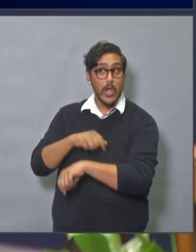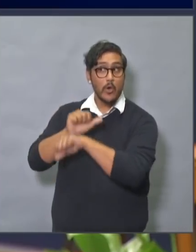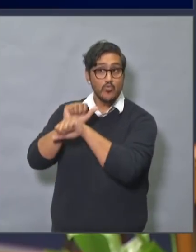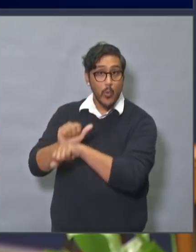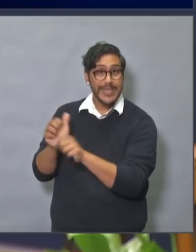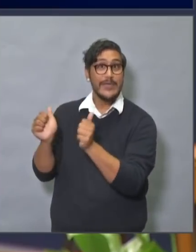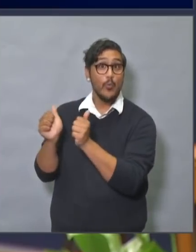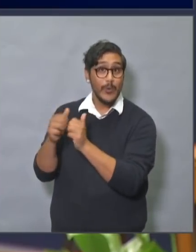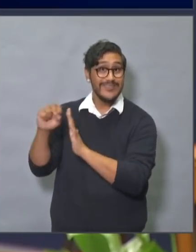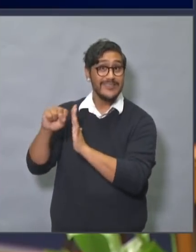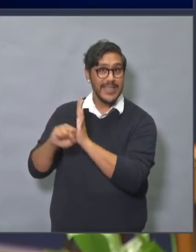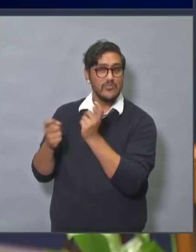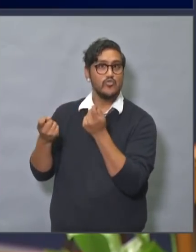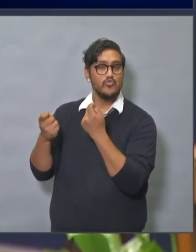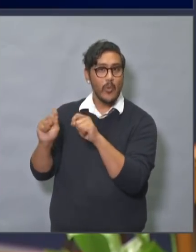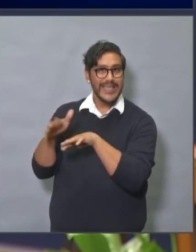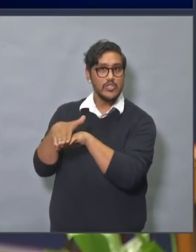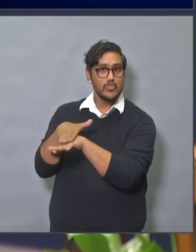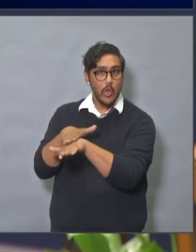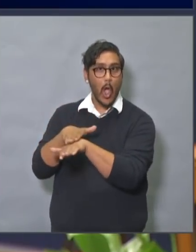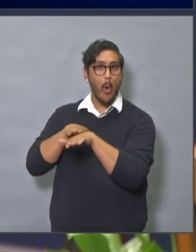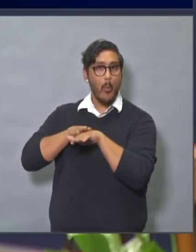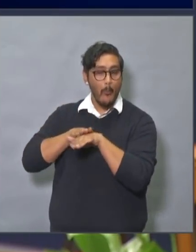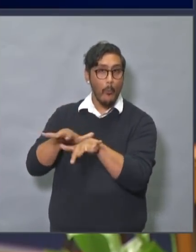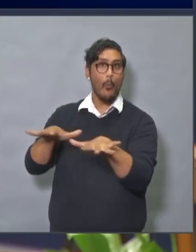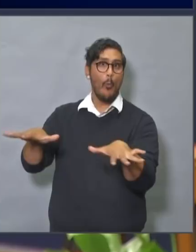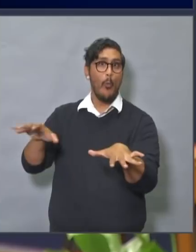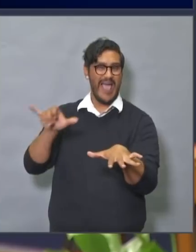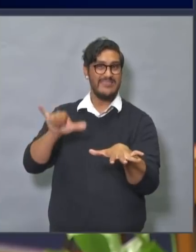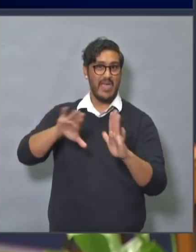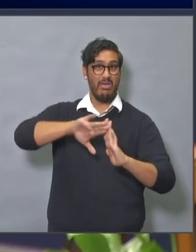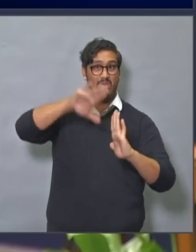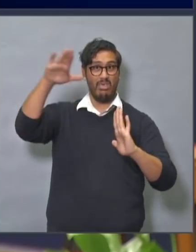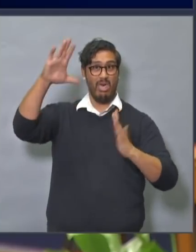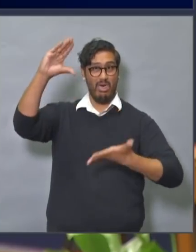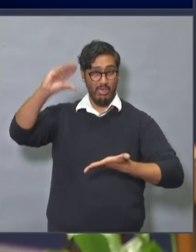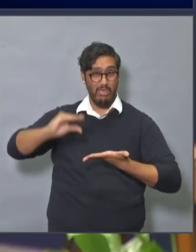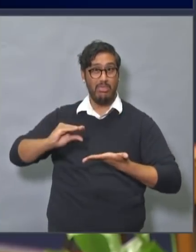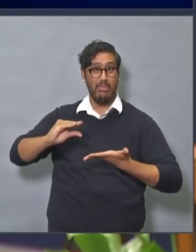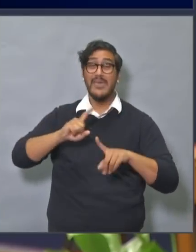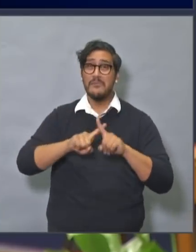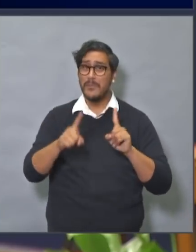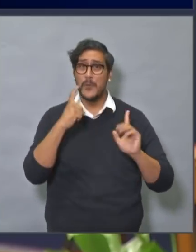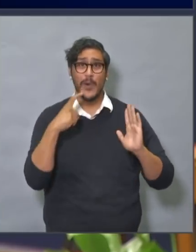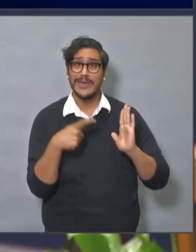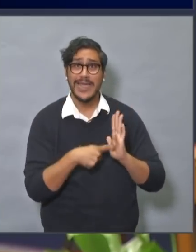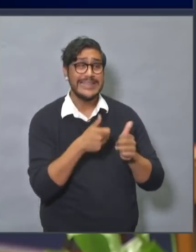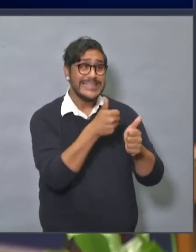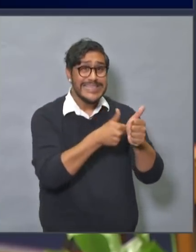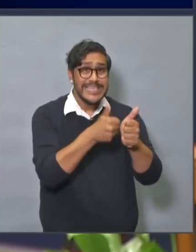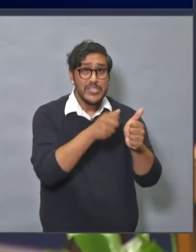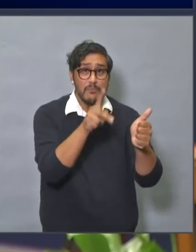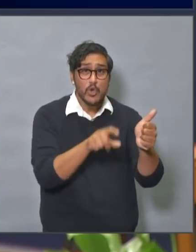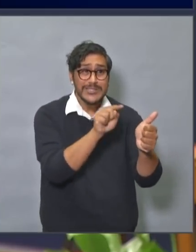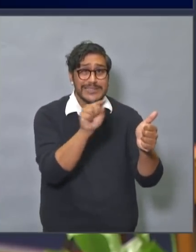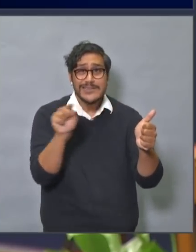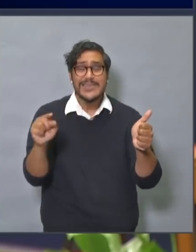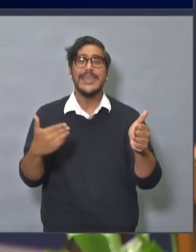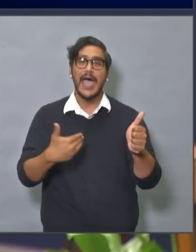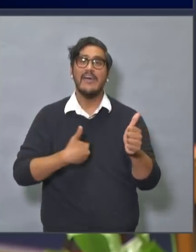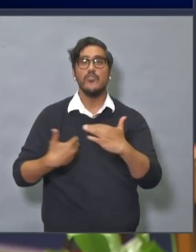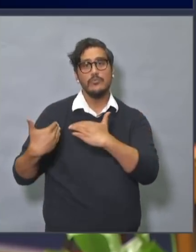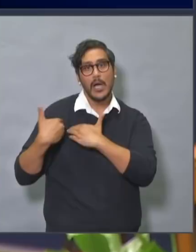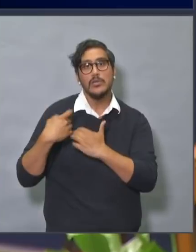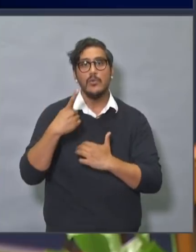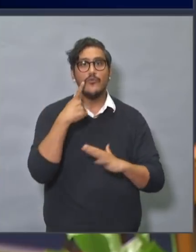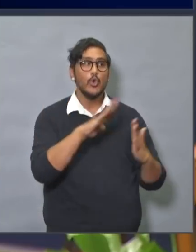state to try to slow down the spread once again and bring down the numbers. But we need to recognize that each and every person has a responsibility to their community and to